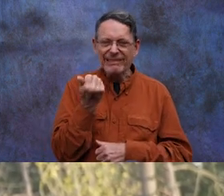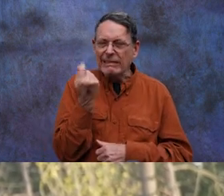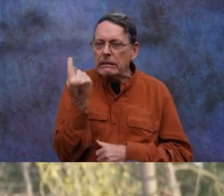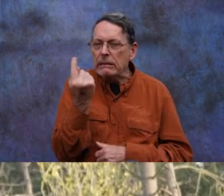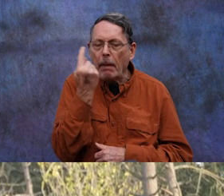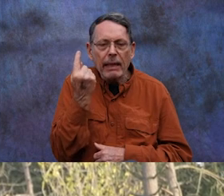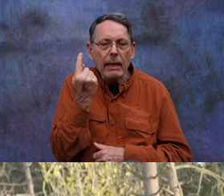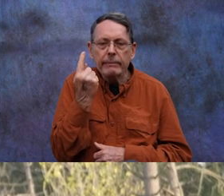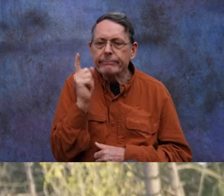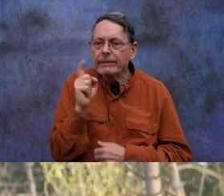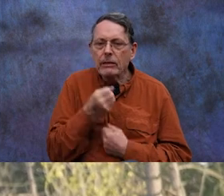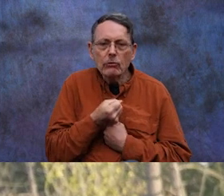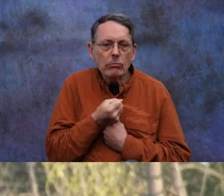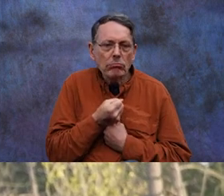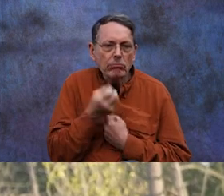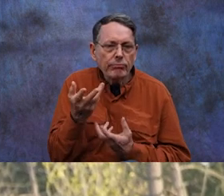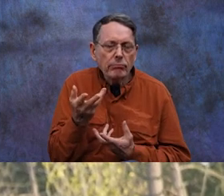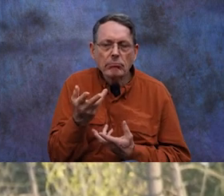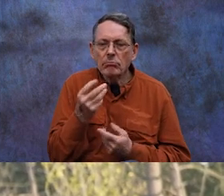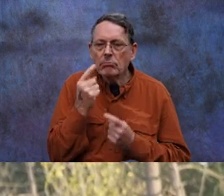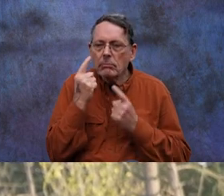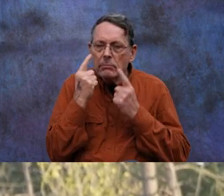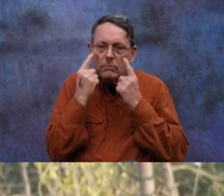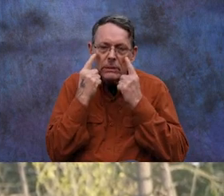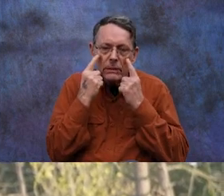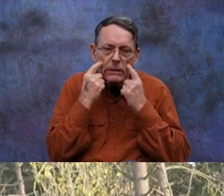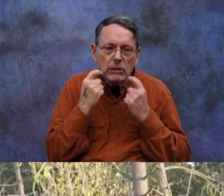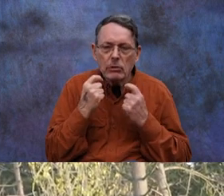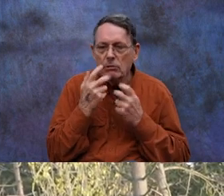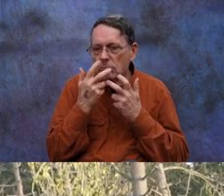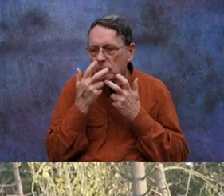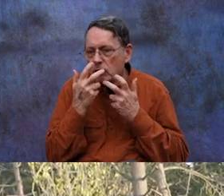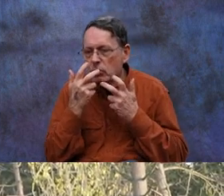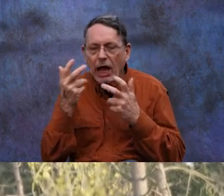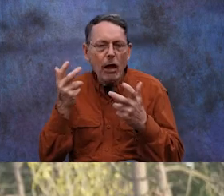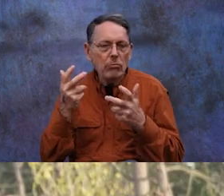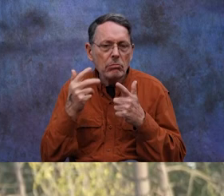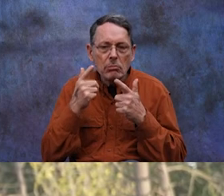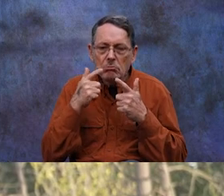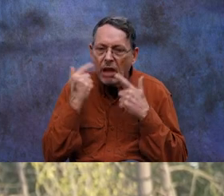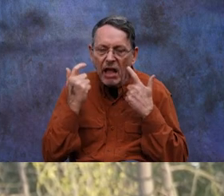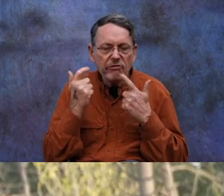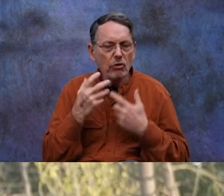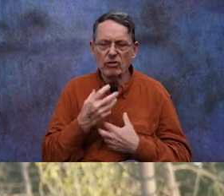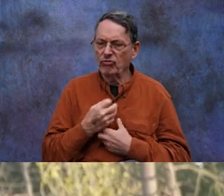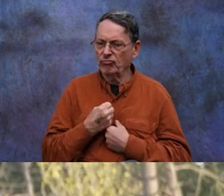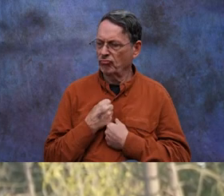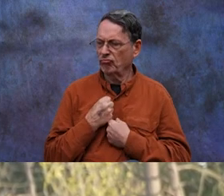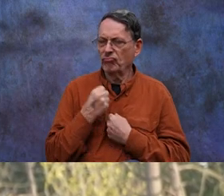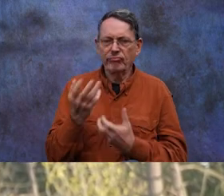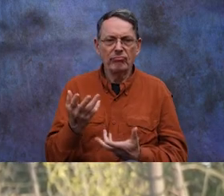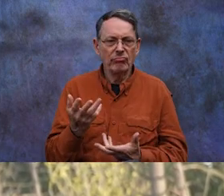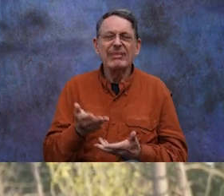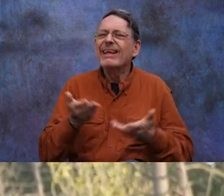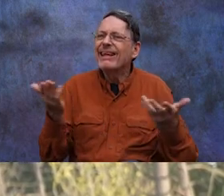tears, a shout, laughter, don't feel you have to hold it in here on the Isle of Apples.